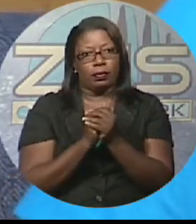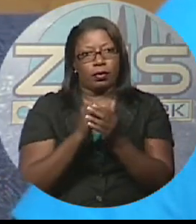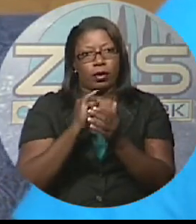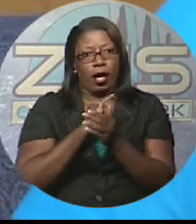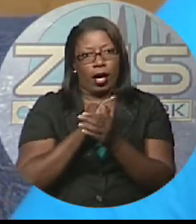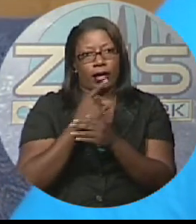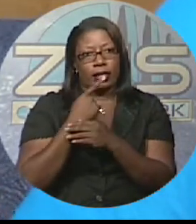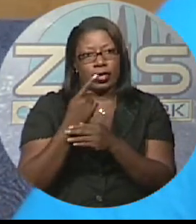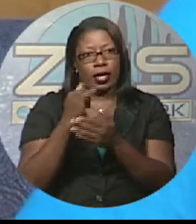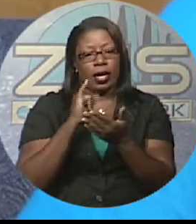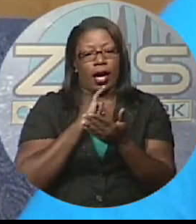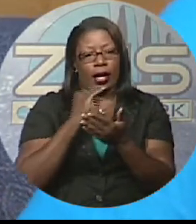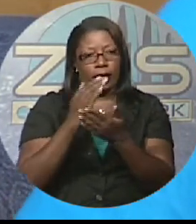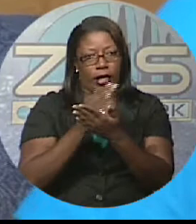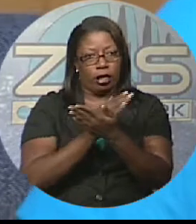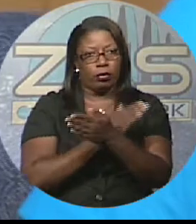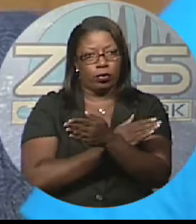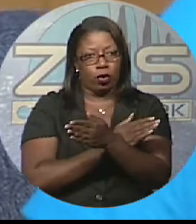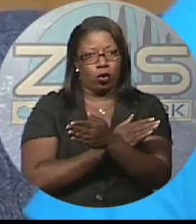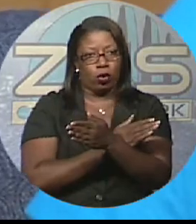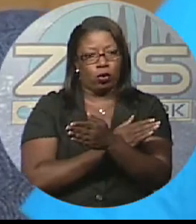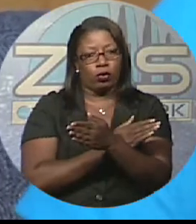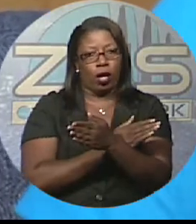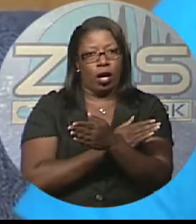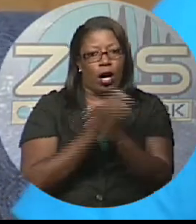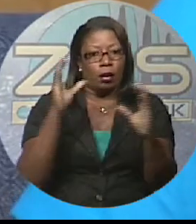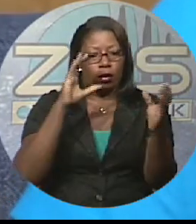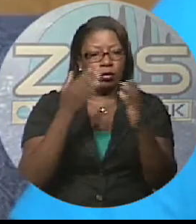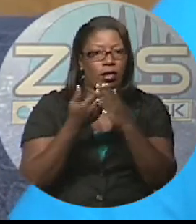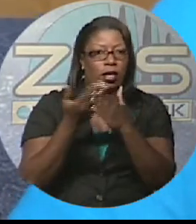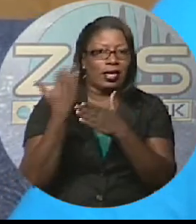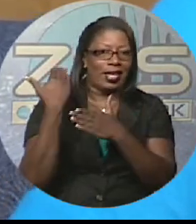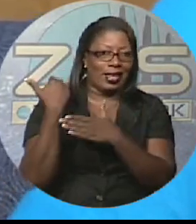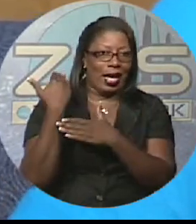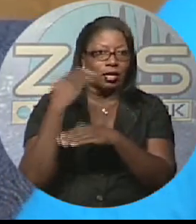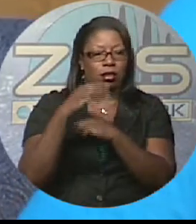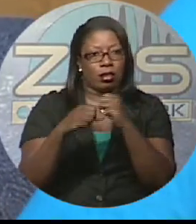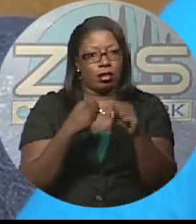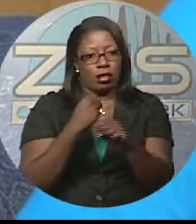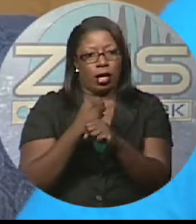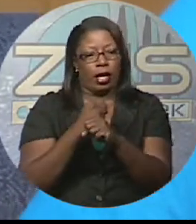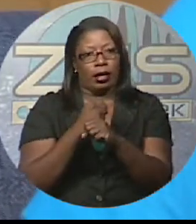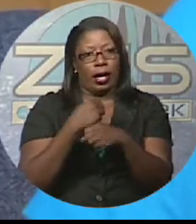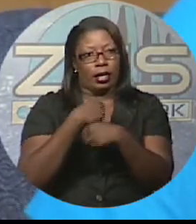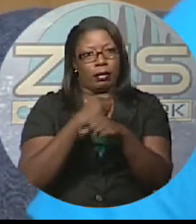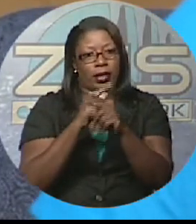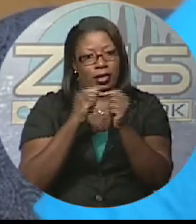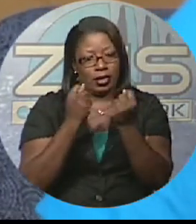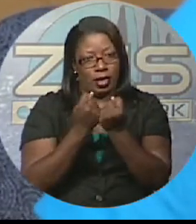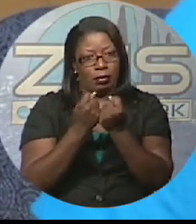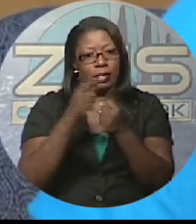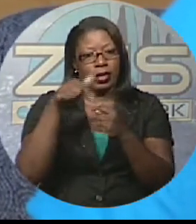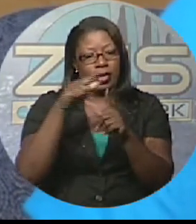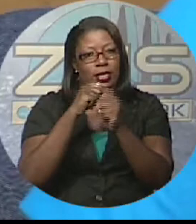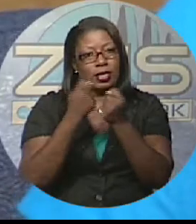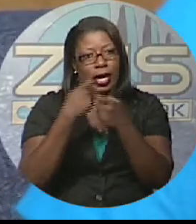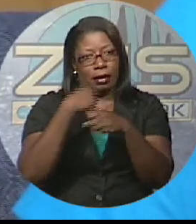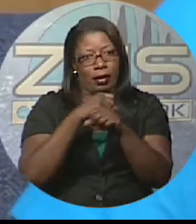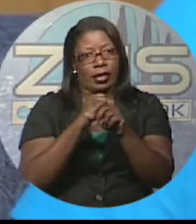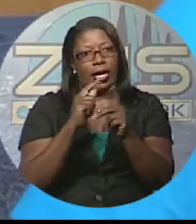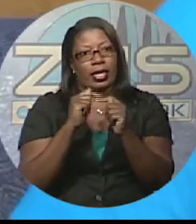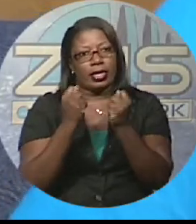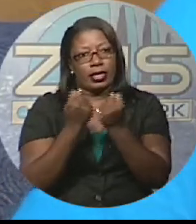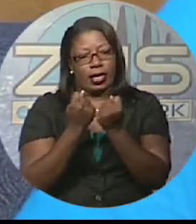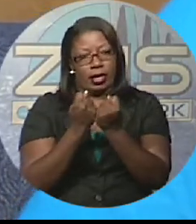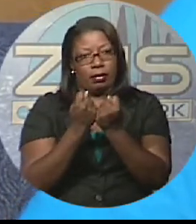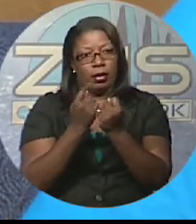could say I improved compared to last year. Last year I didn't make the team to go to Washington. This year I made the team.